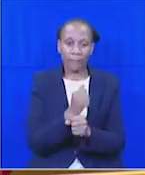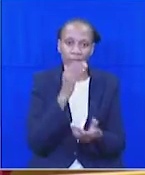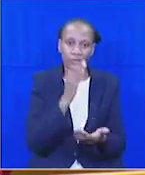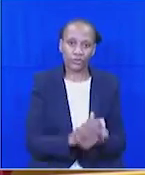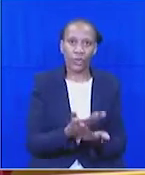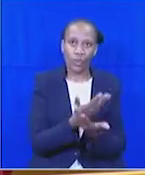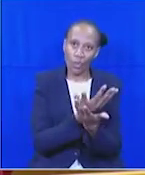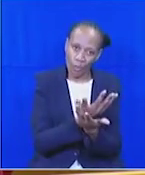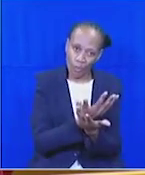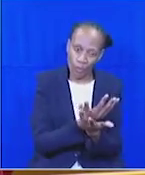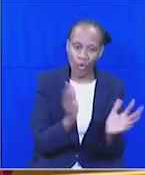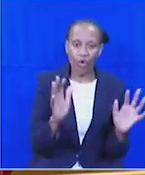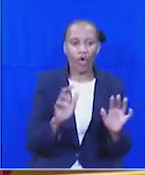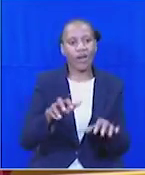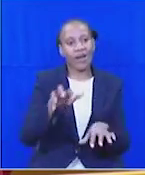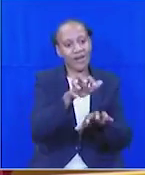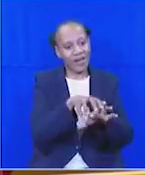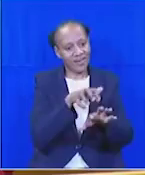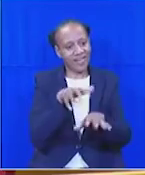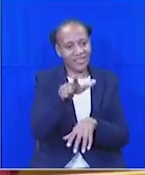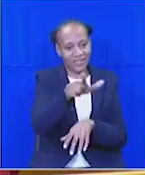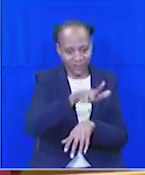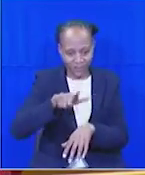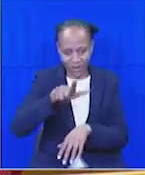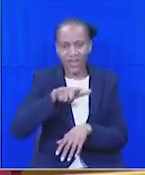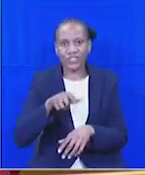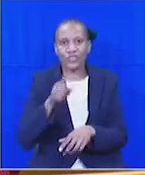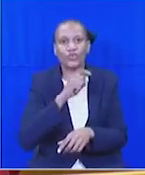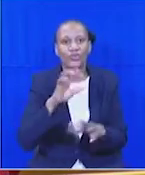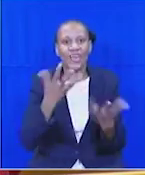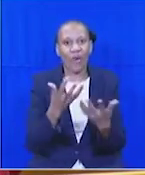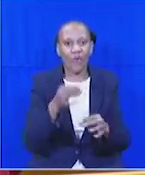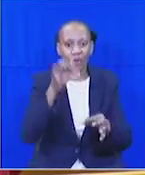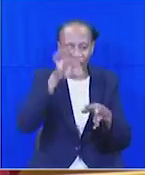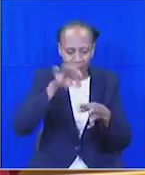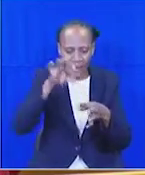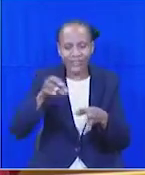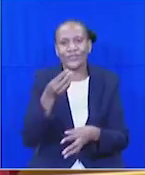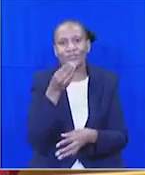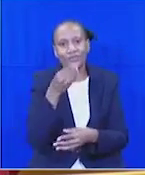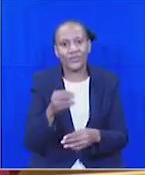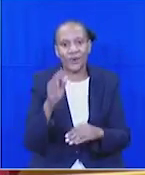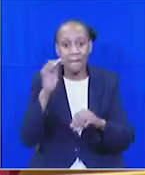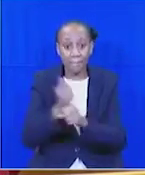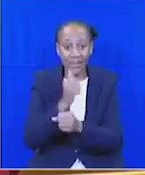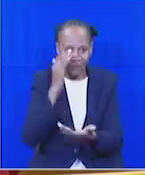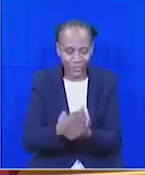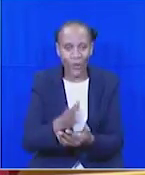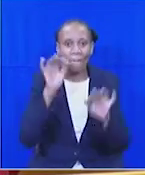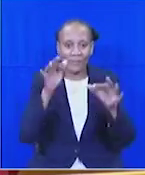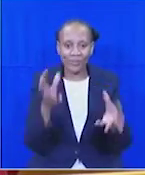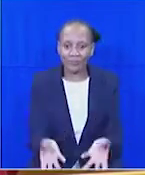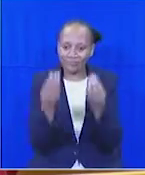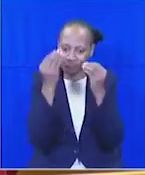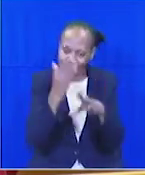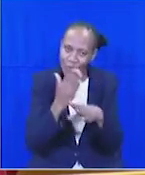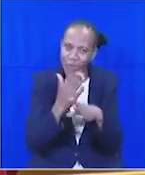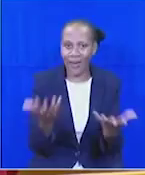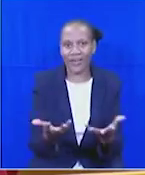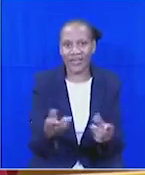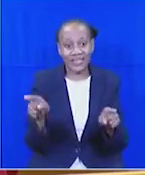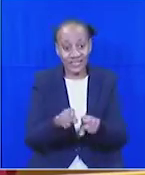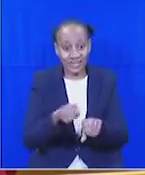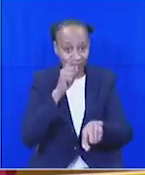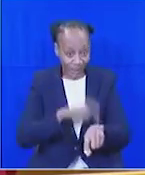all available agricultural land is used for agriculture, maximizing employment opportunities and making agriculture a